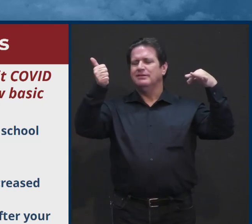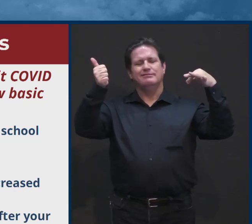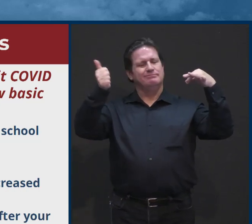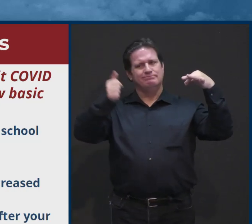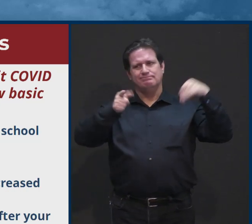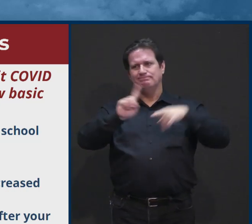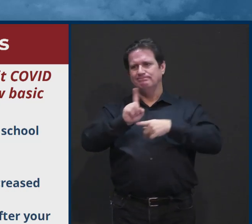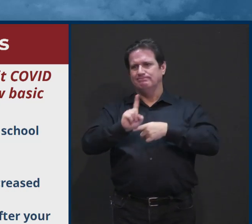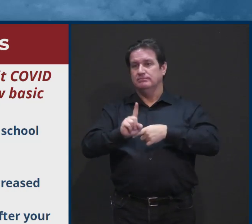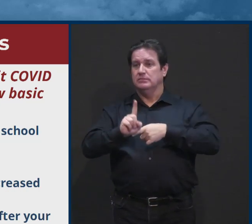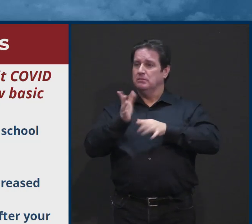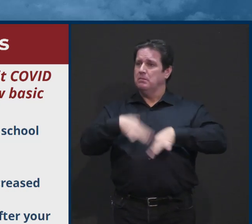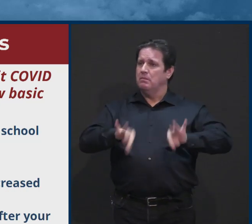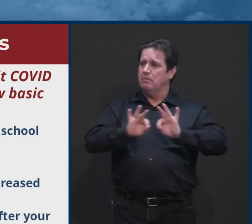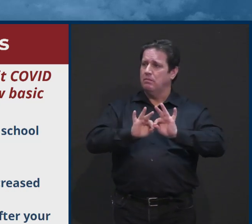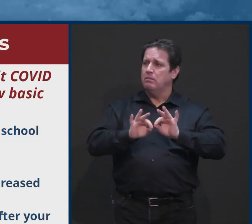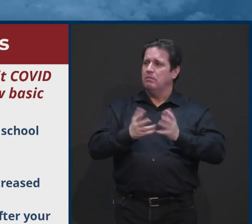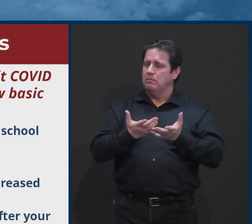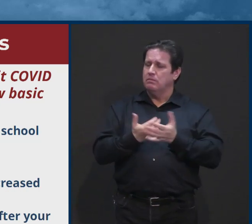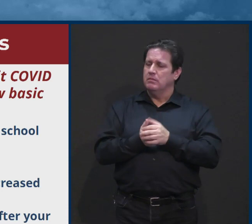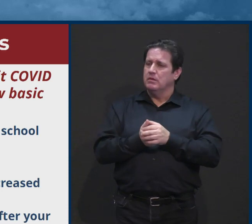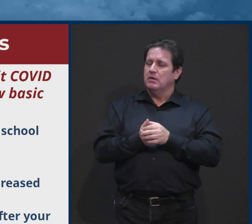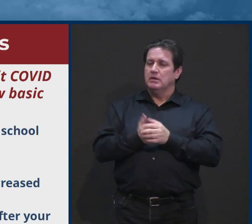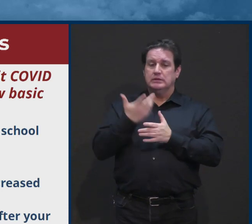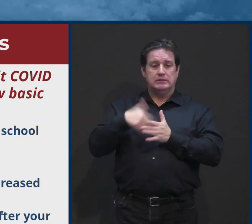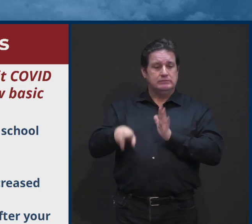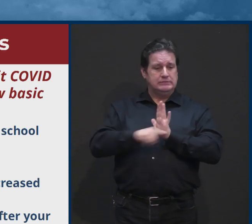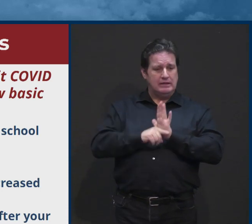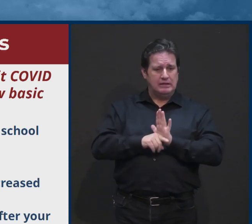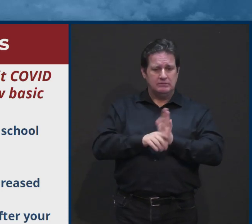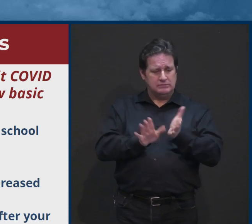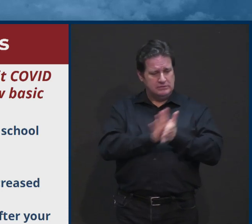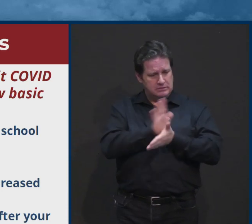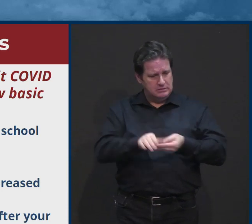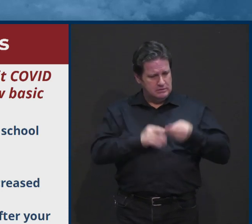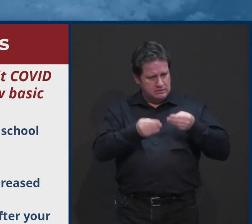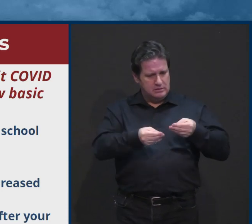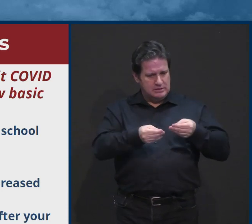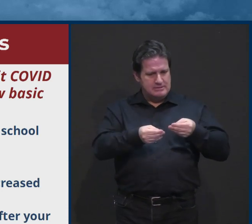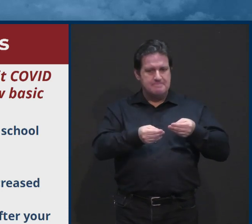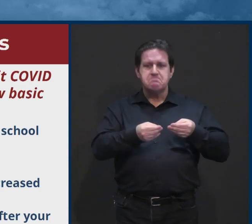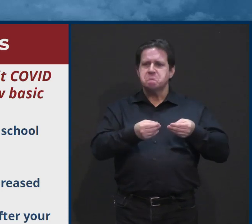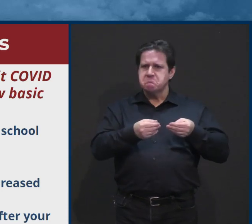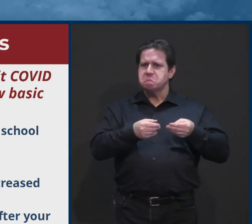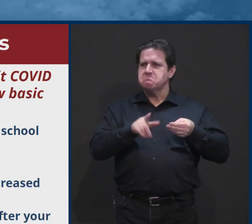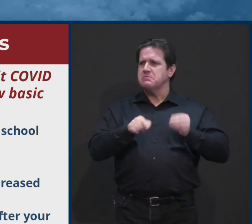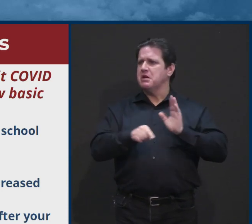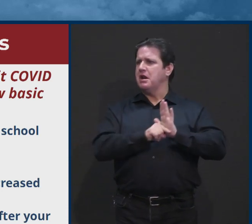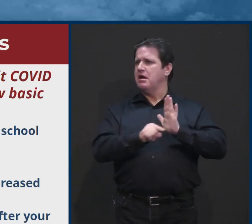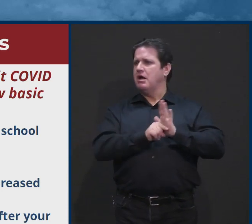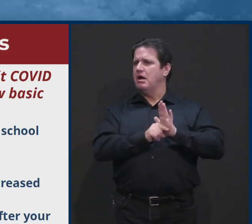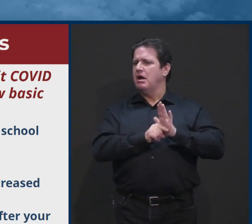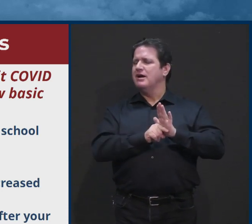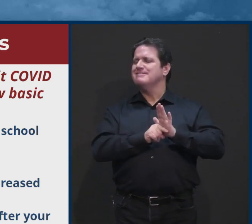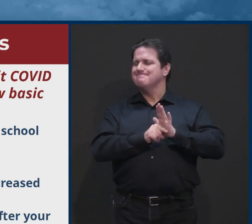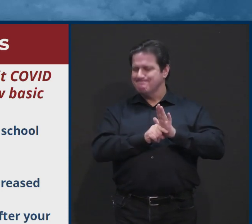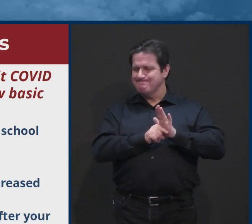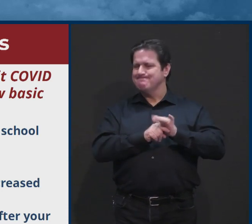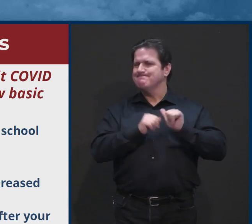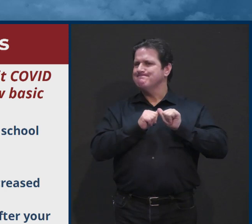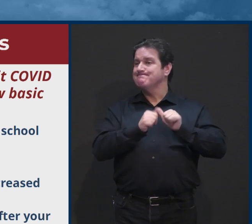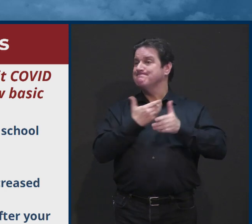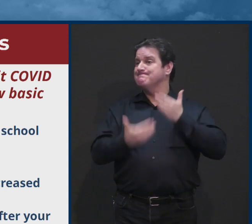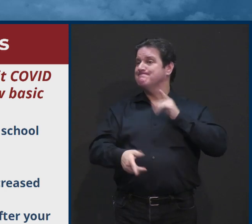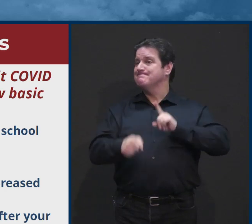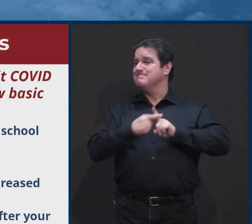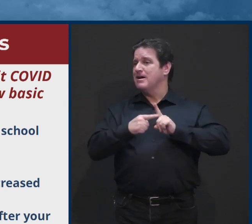it's really very important that even if you tested negative on one particular day, that you continue to act as though you might